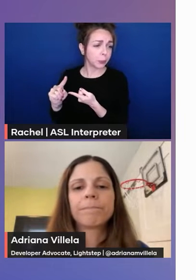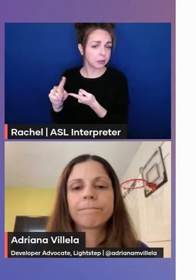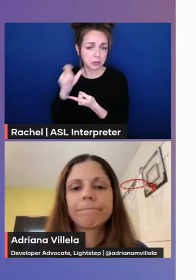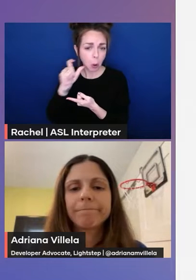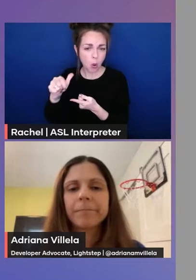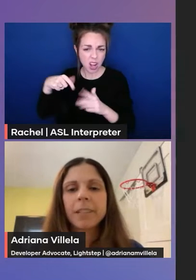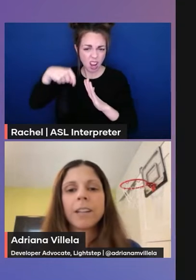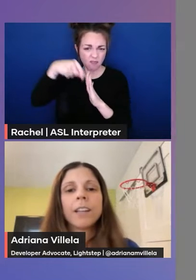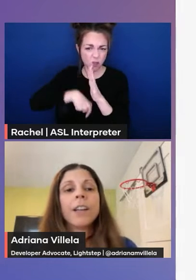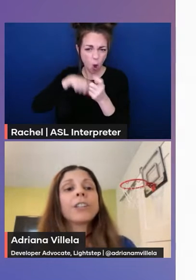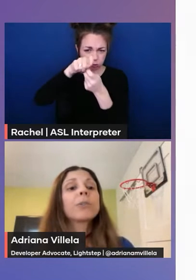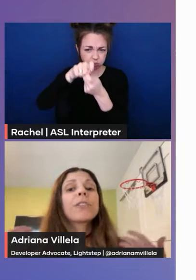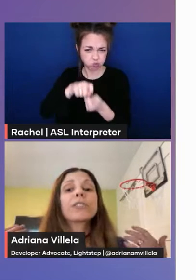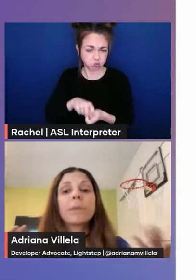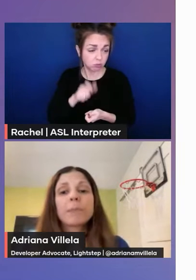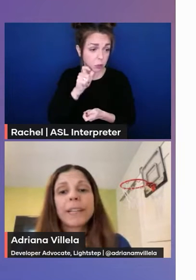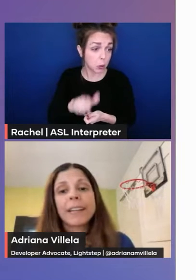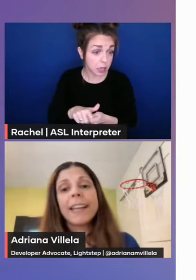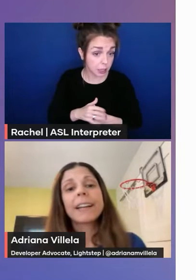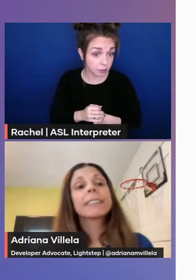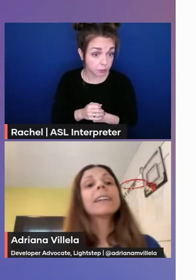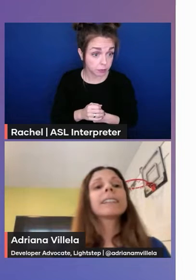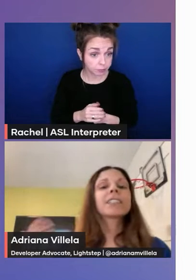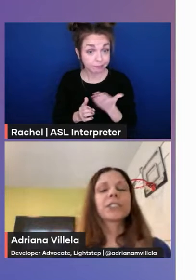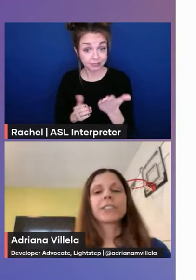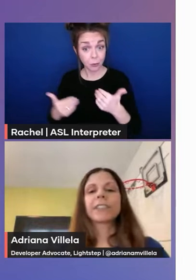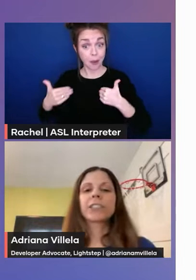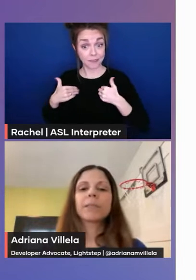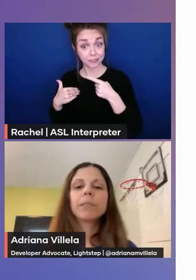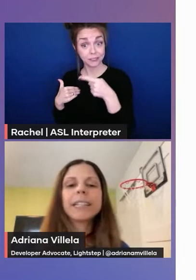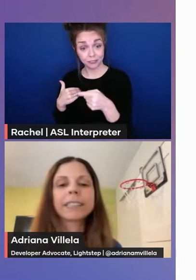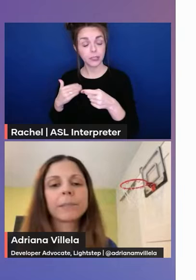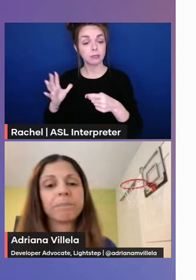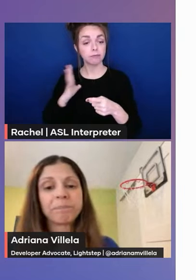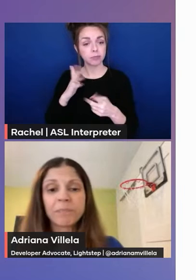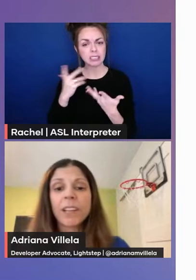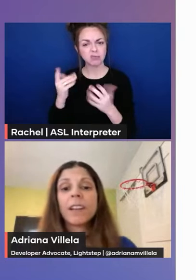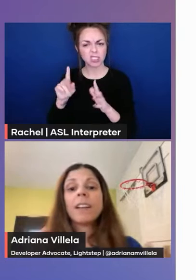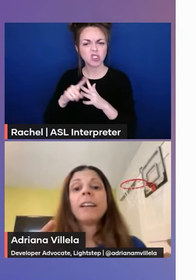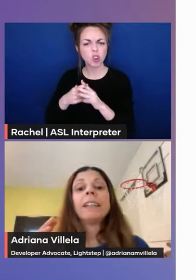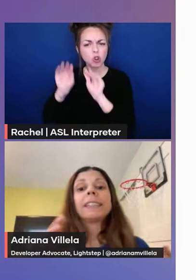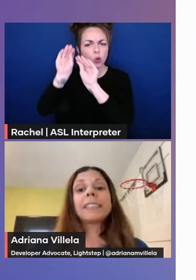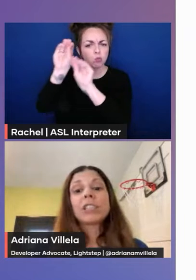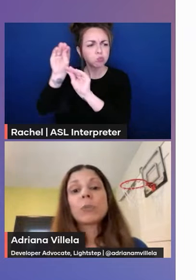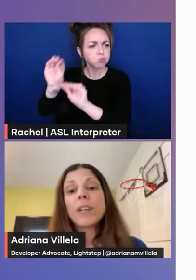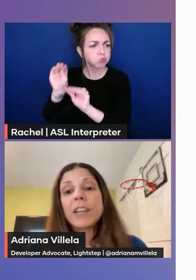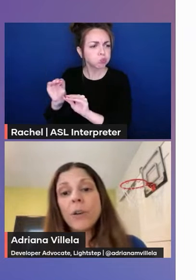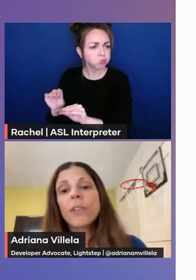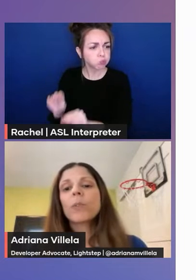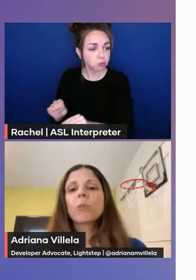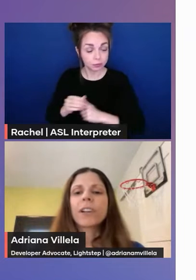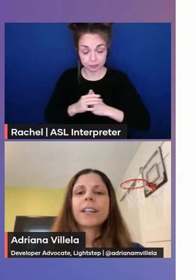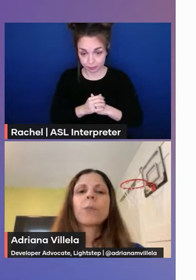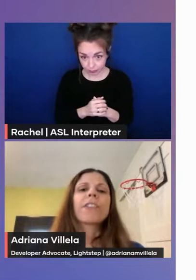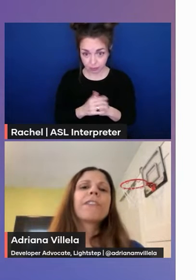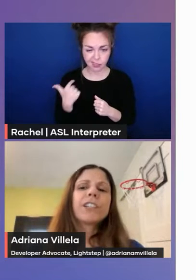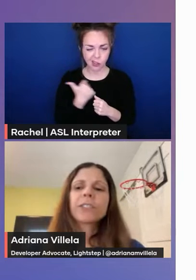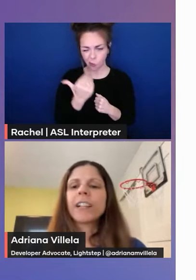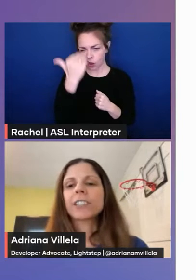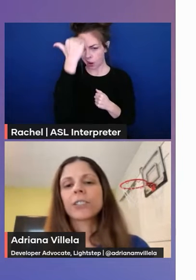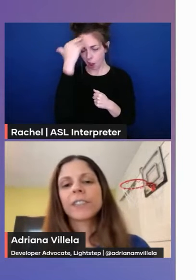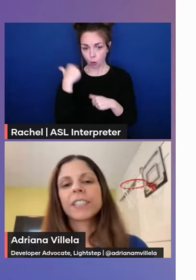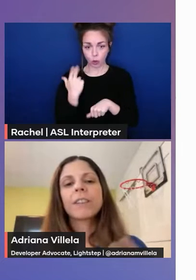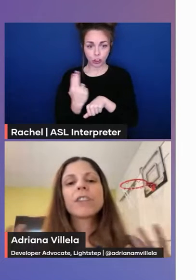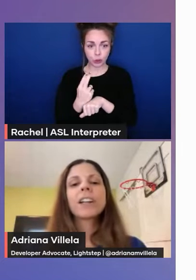spec. So with our job spec in hand, let's start to fill out some blanks. Since we know that we're working with a